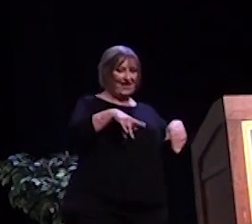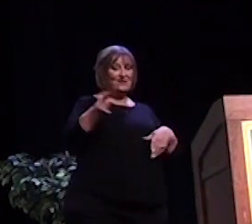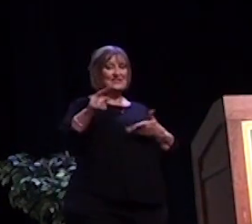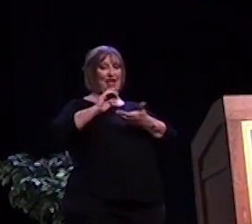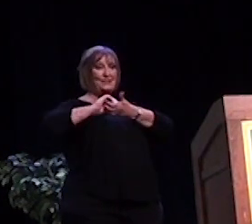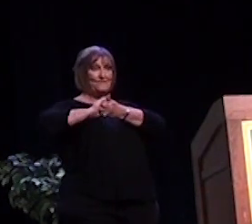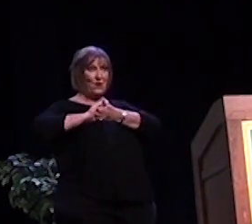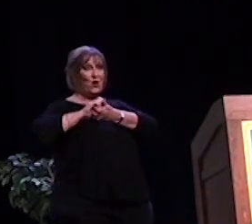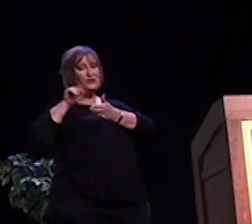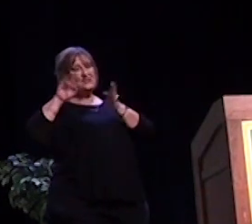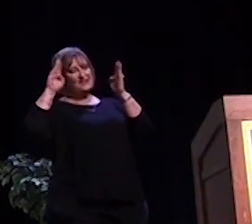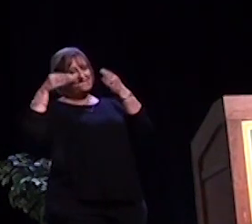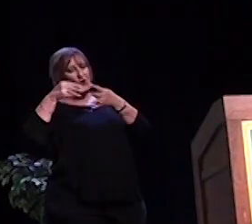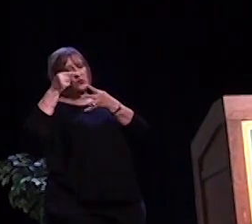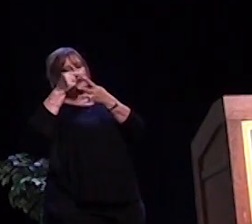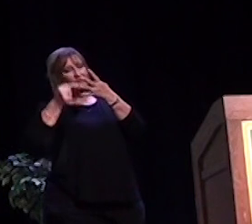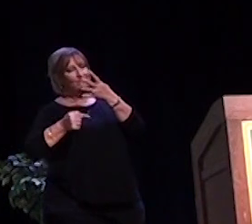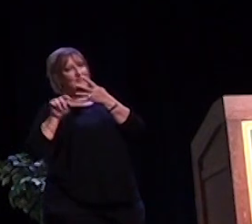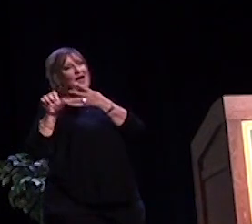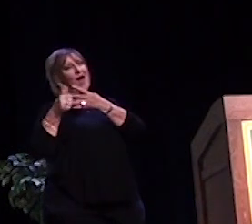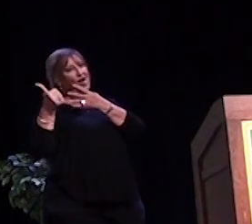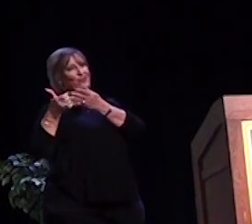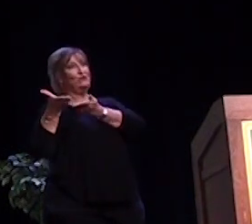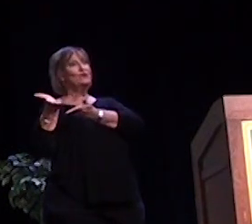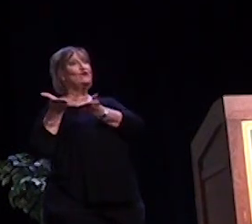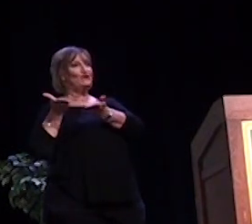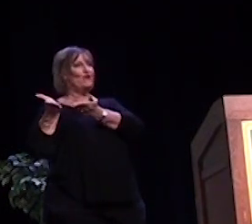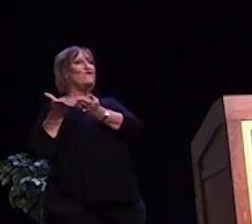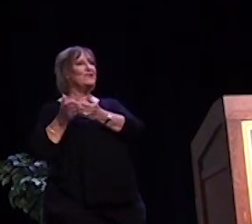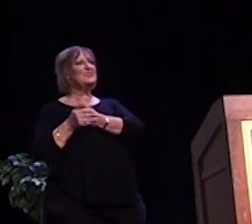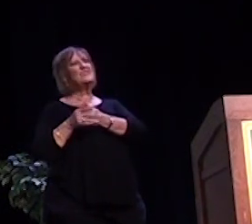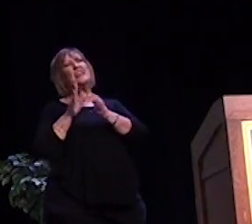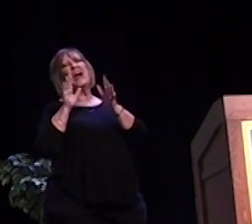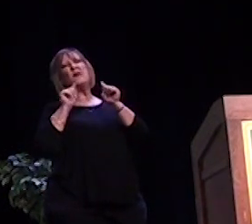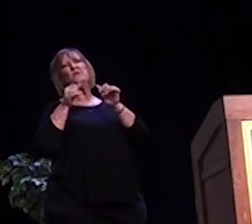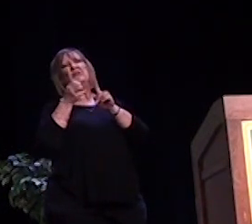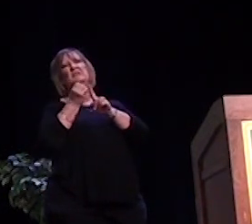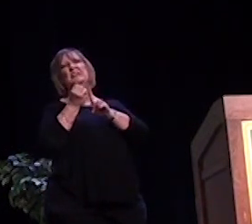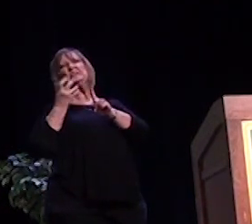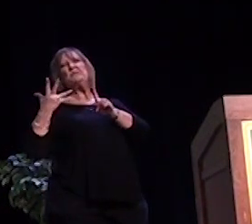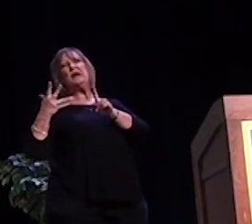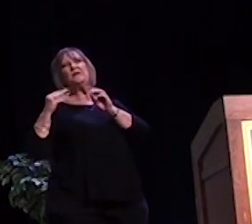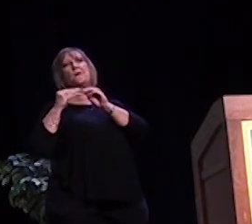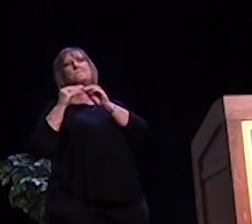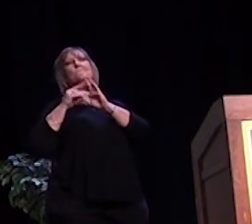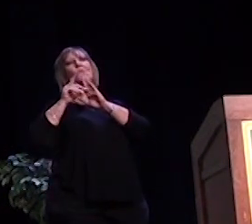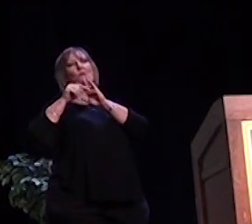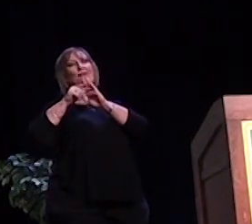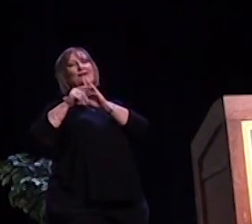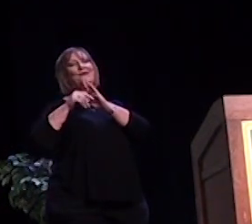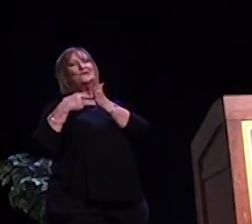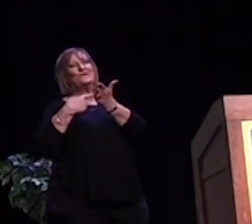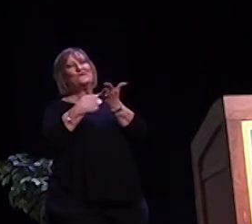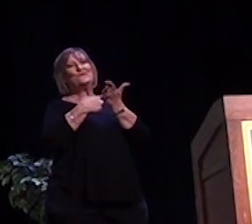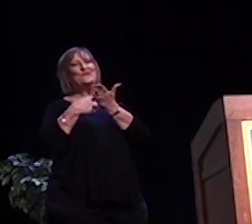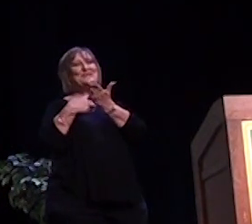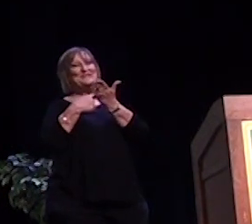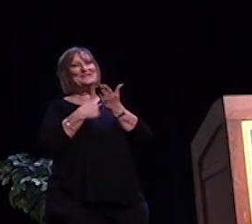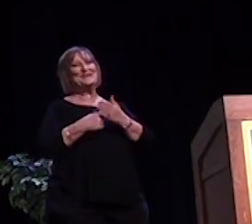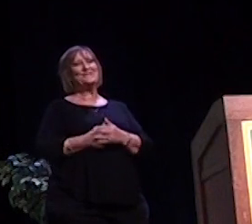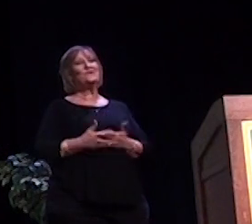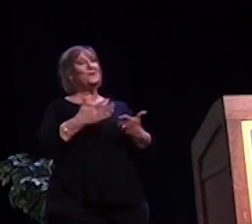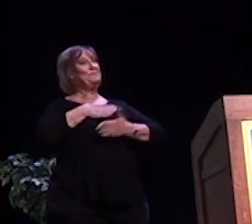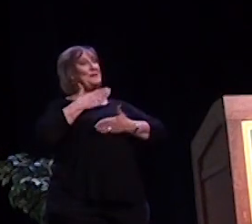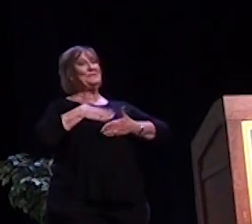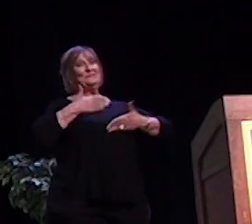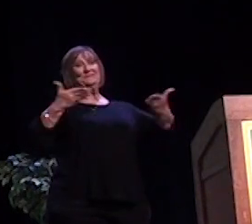partners focus on those other professional services. And we'll talk a little bit more about this hopefully as the discussion goes on. So again, I'm happy